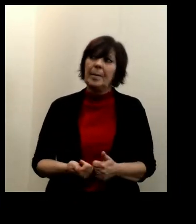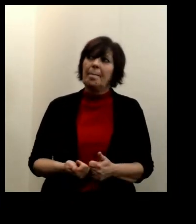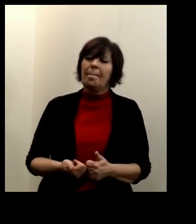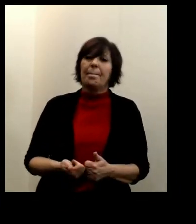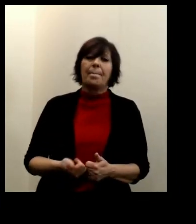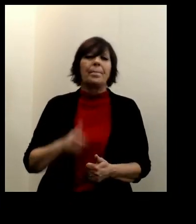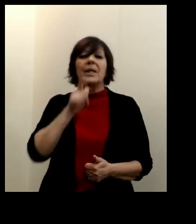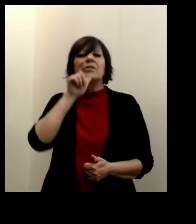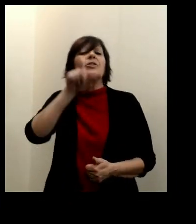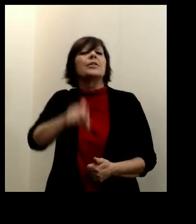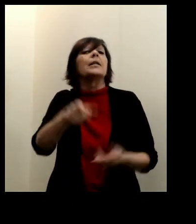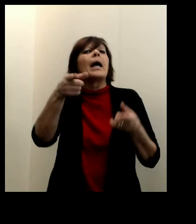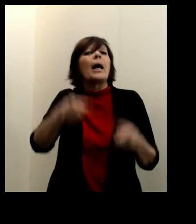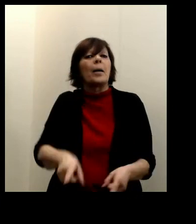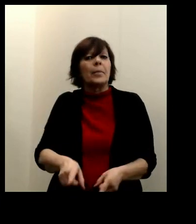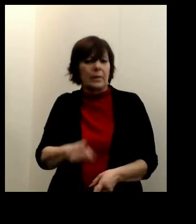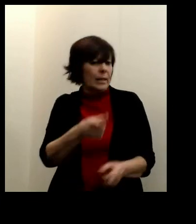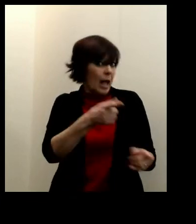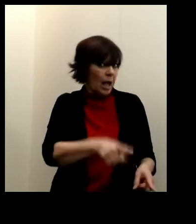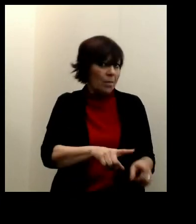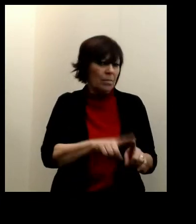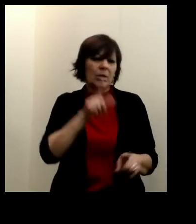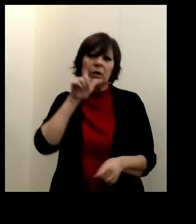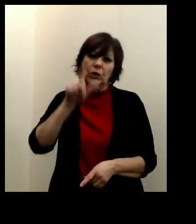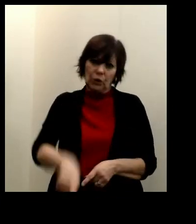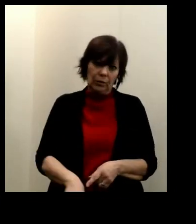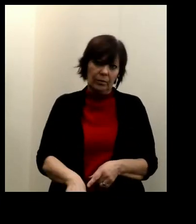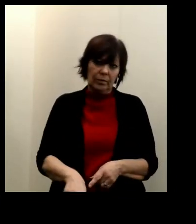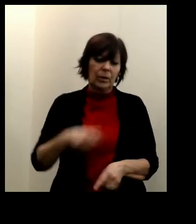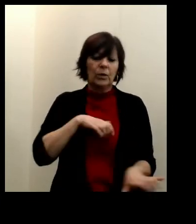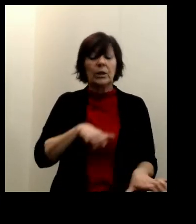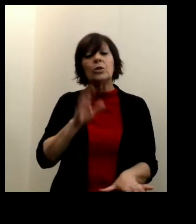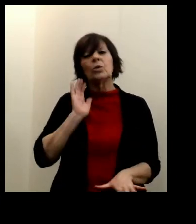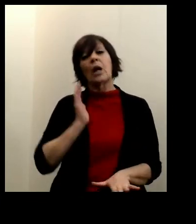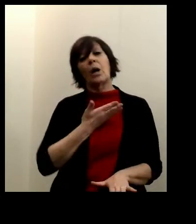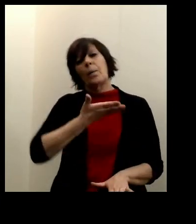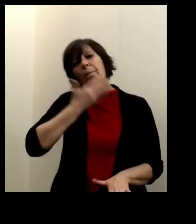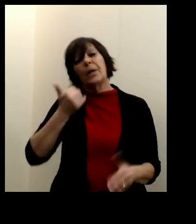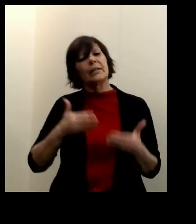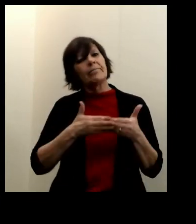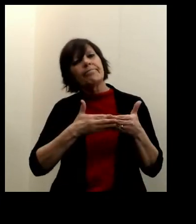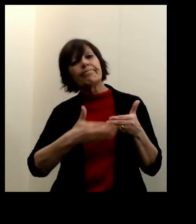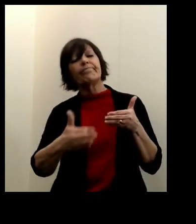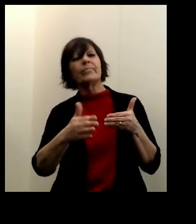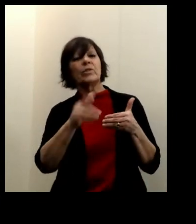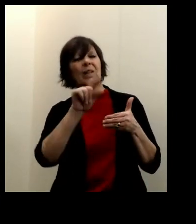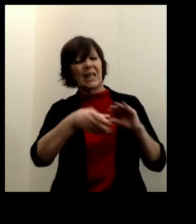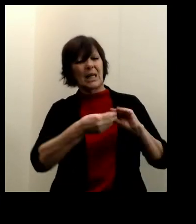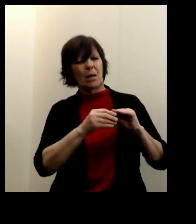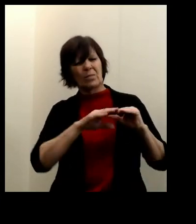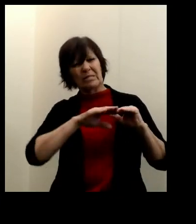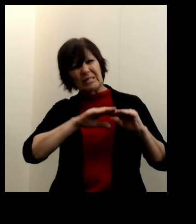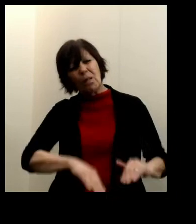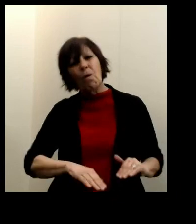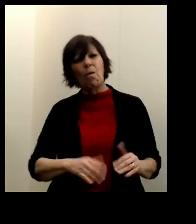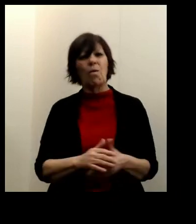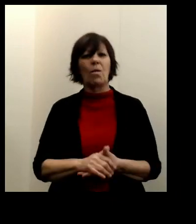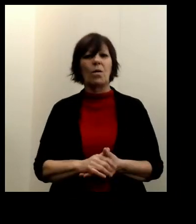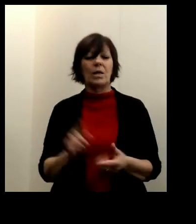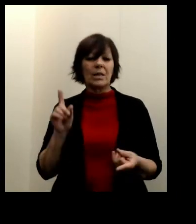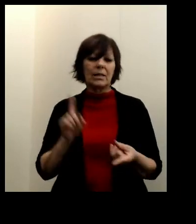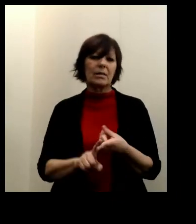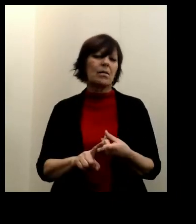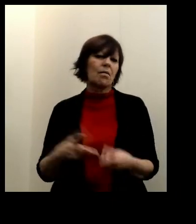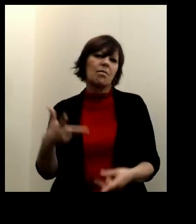It shouldn't have happened. It did. We need to do our best going forward so that number stays as low as possible until we